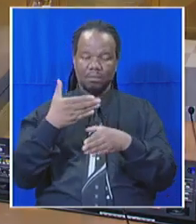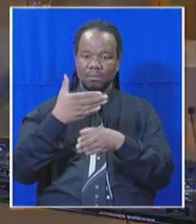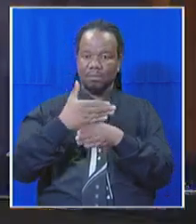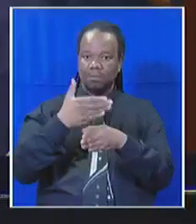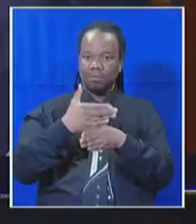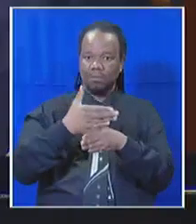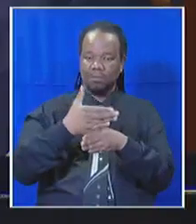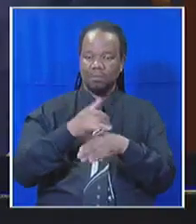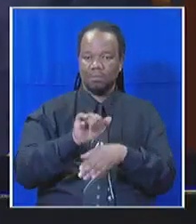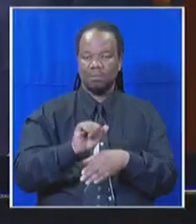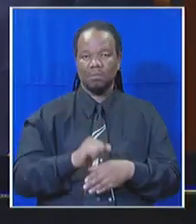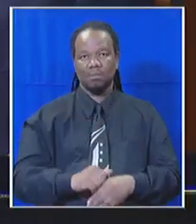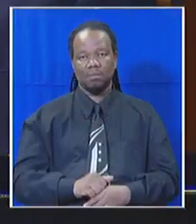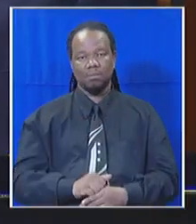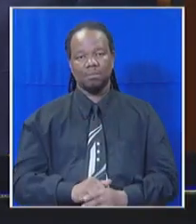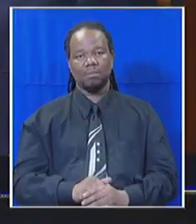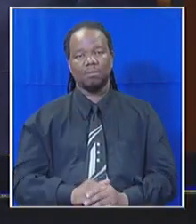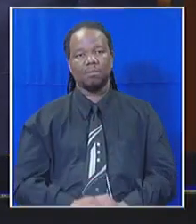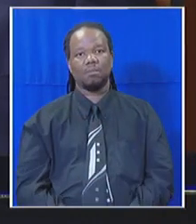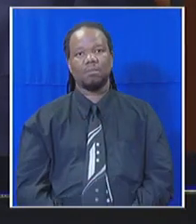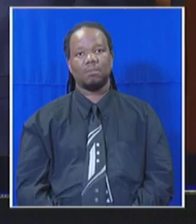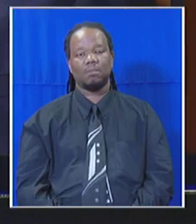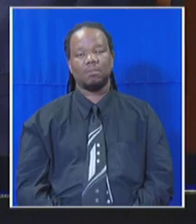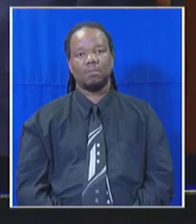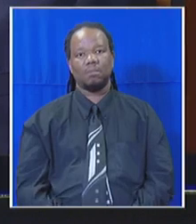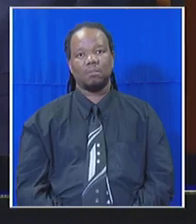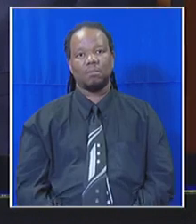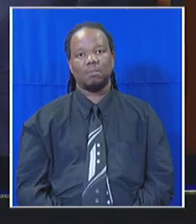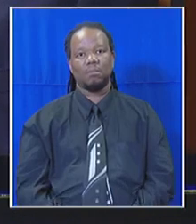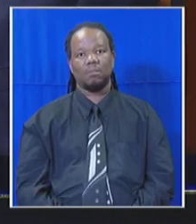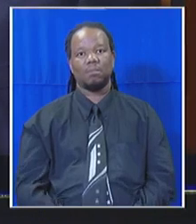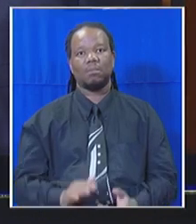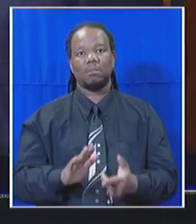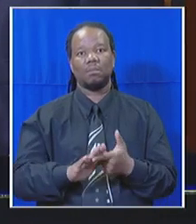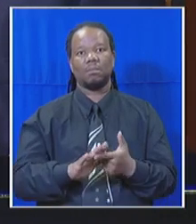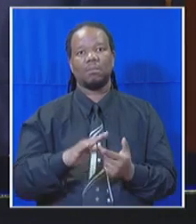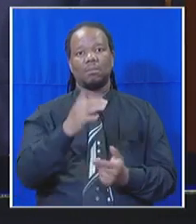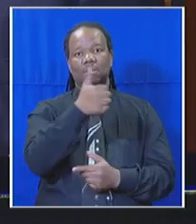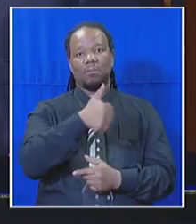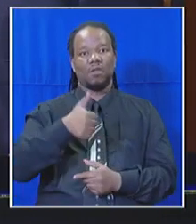I now recognize the Chief Whip.